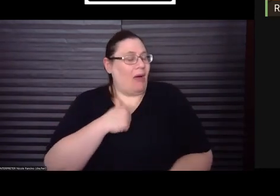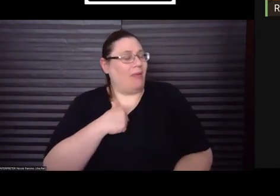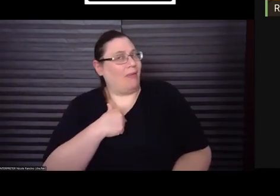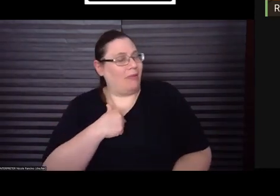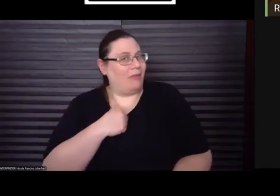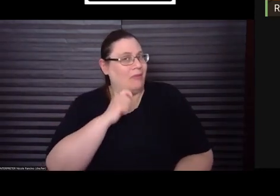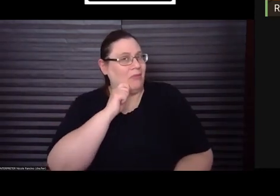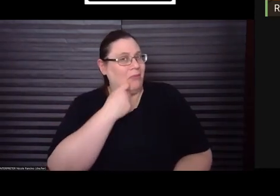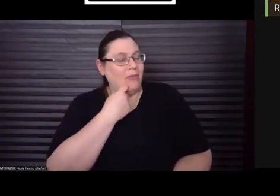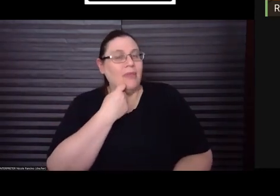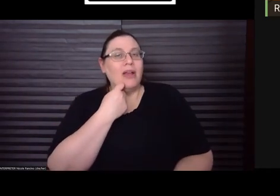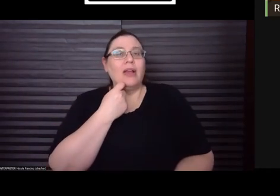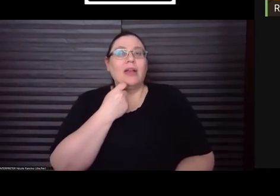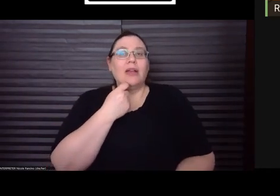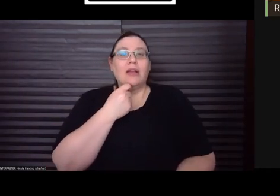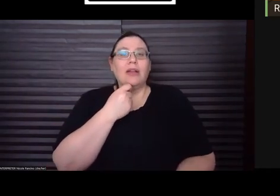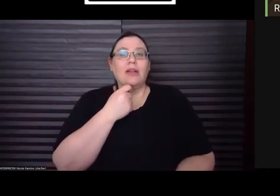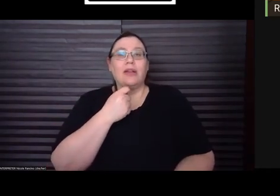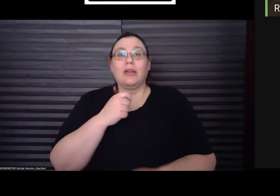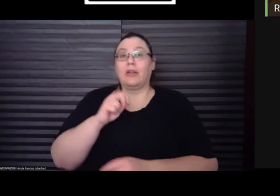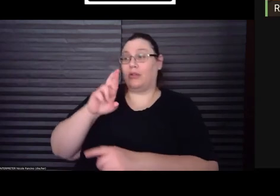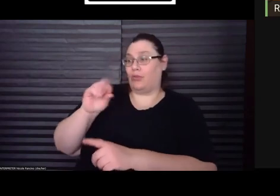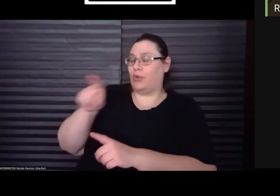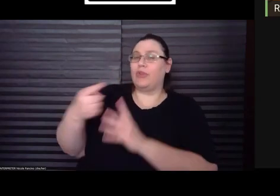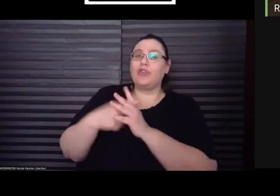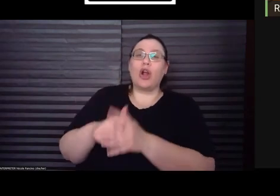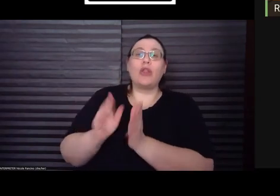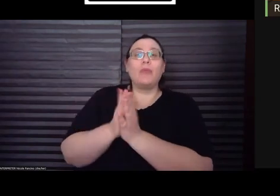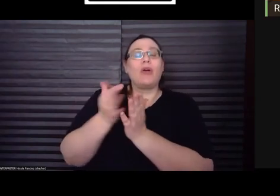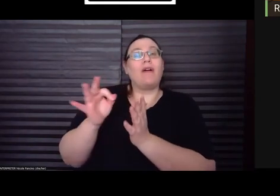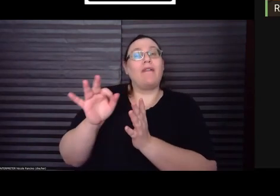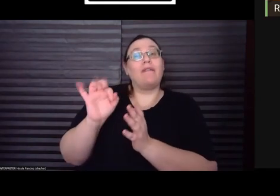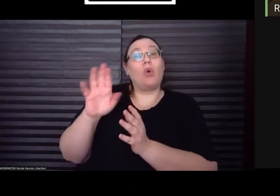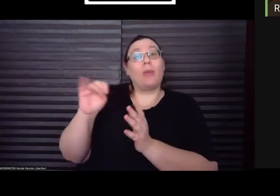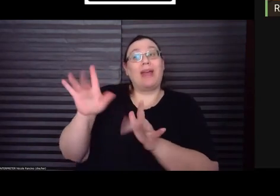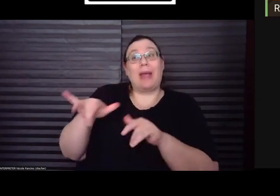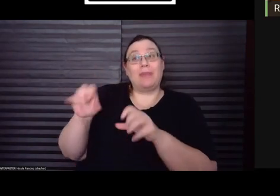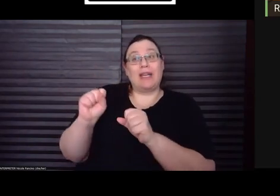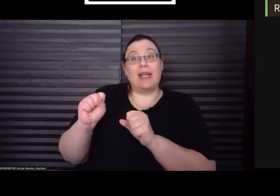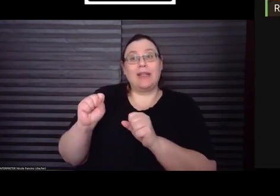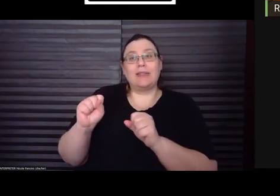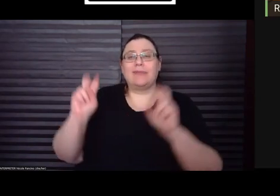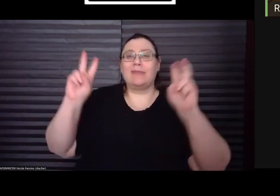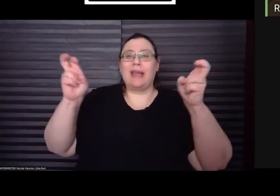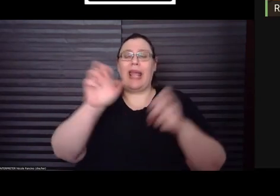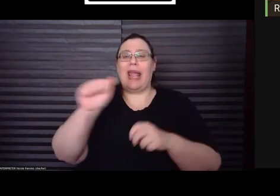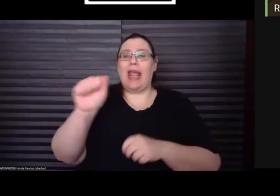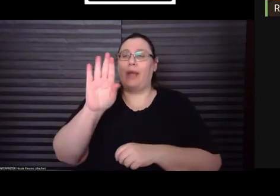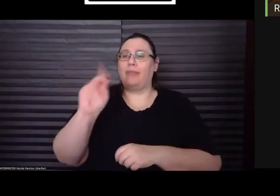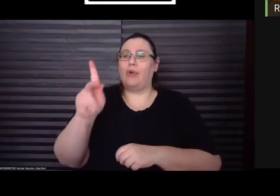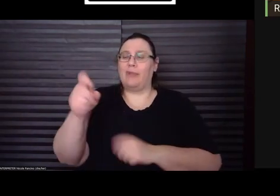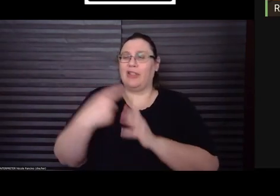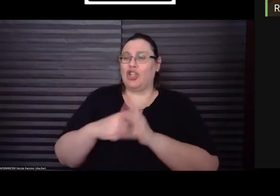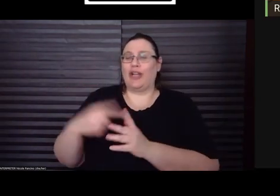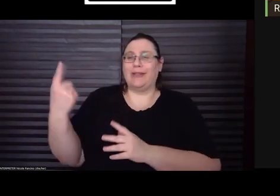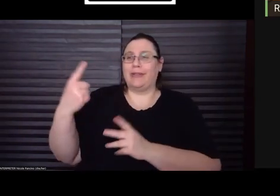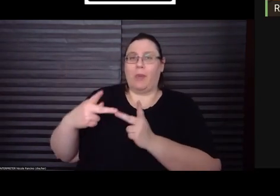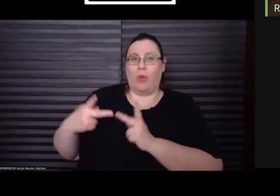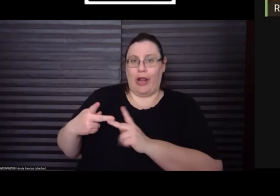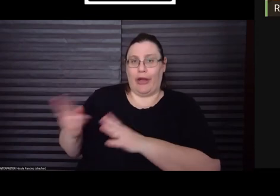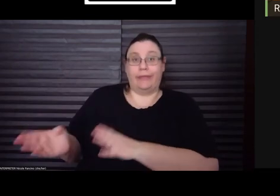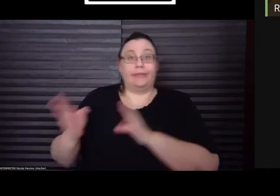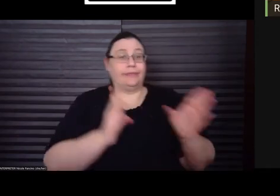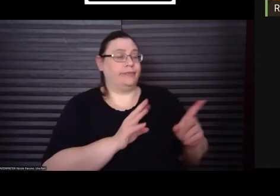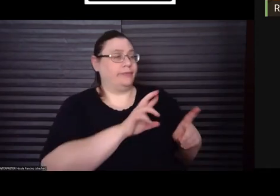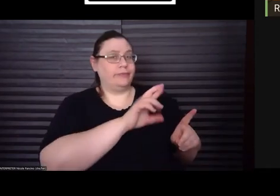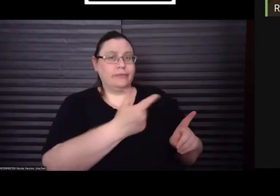found amusing. Like Ruth, you begin the book of form and emptiness with "a book must start somewhere." Yeah. And while Rivka,